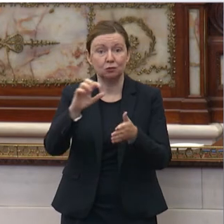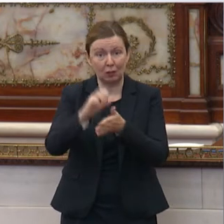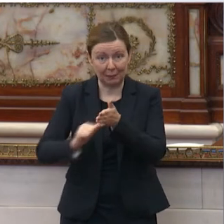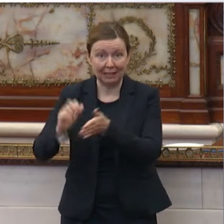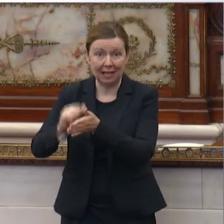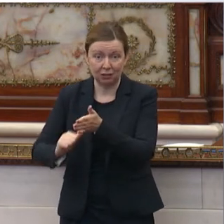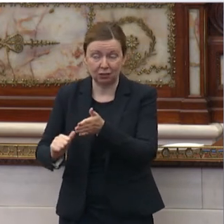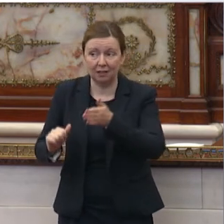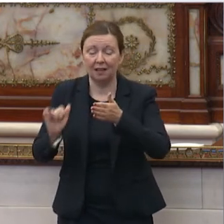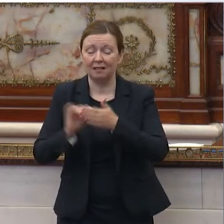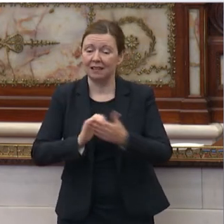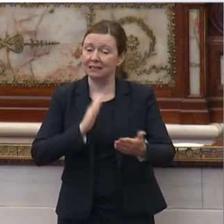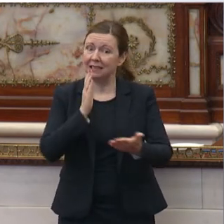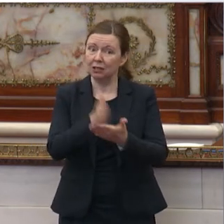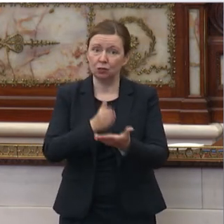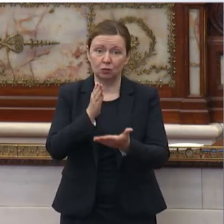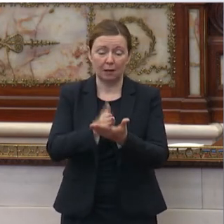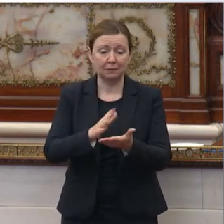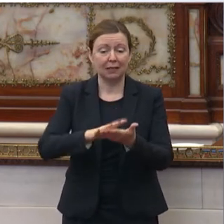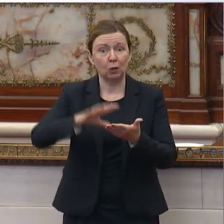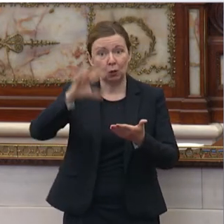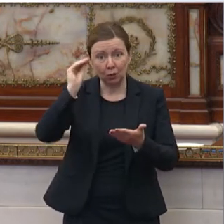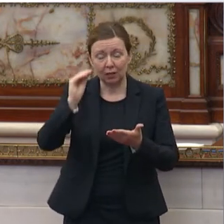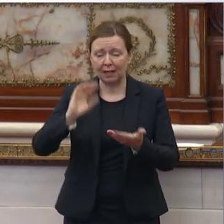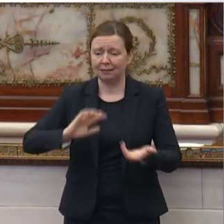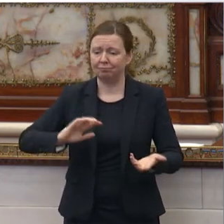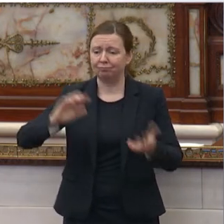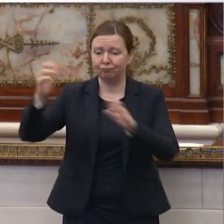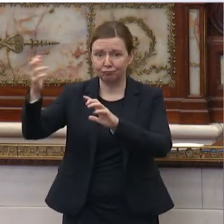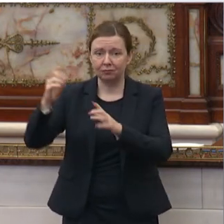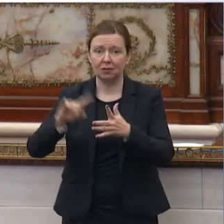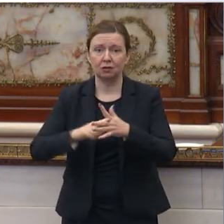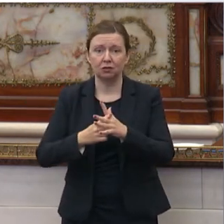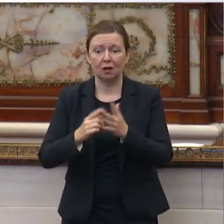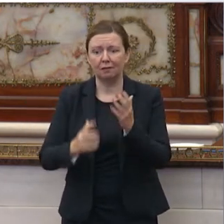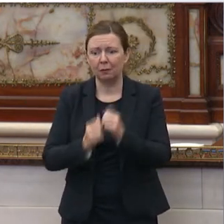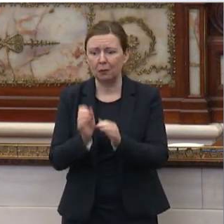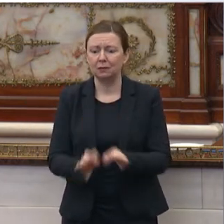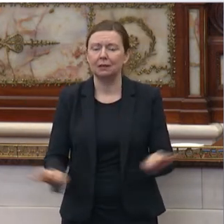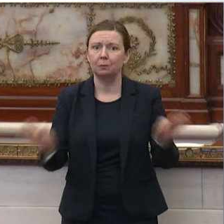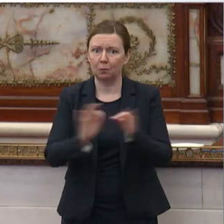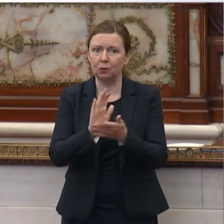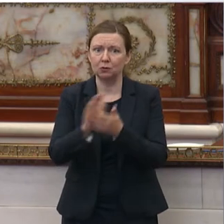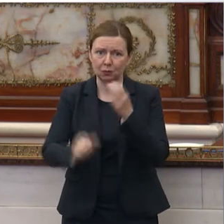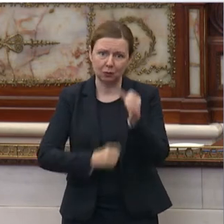has interrupted student learning and is disrupting the start of the most important school